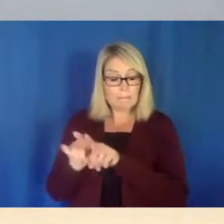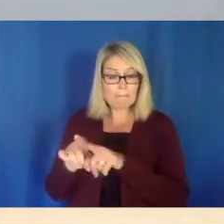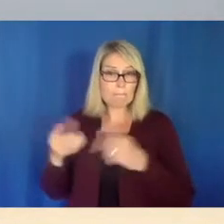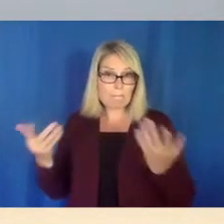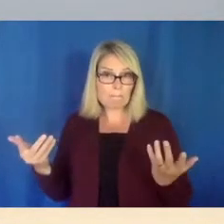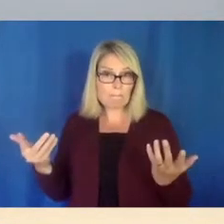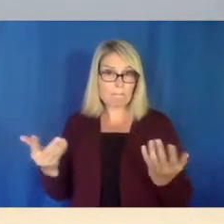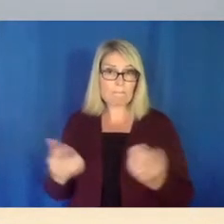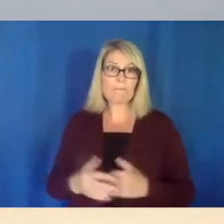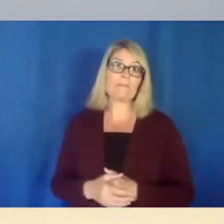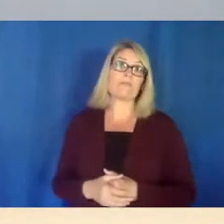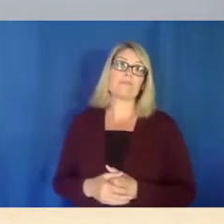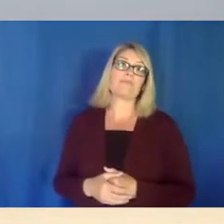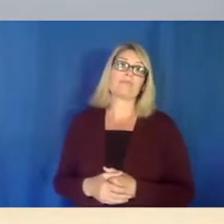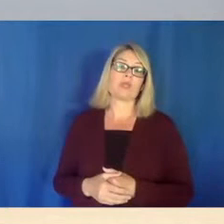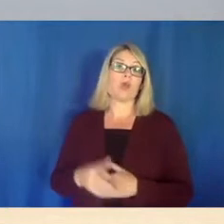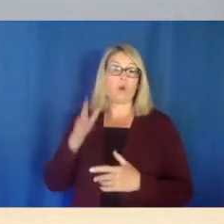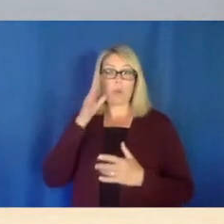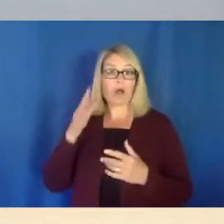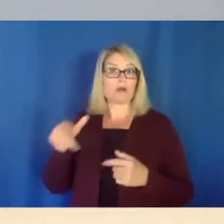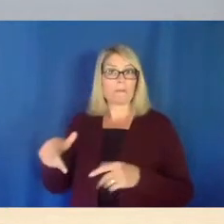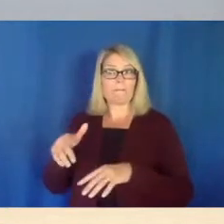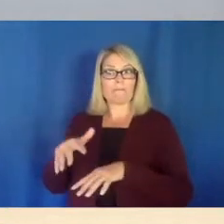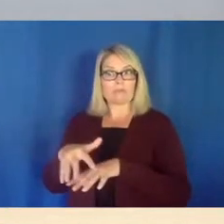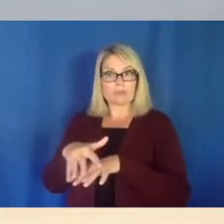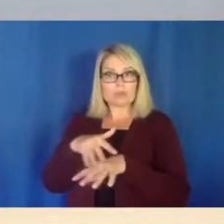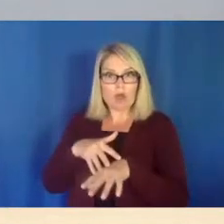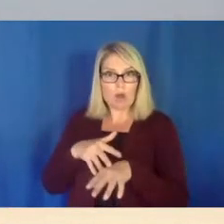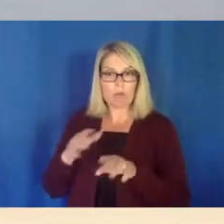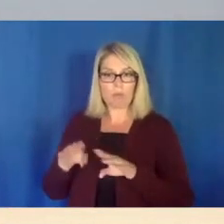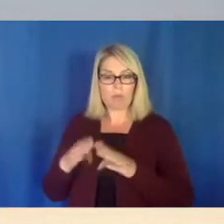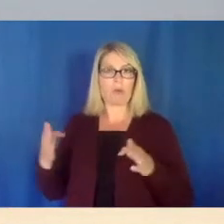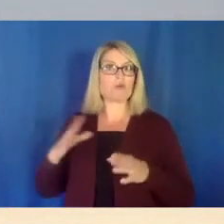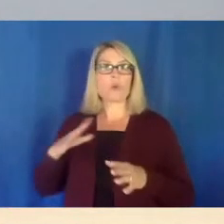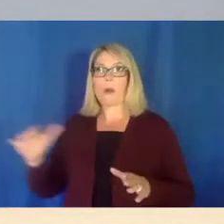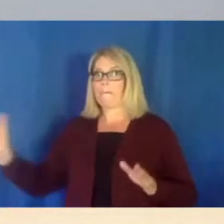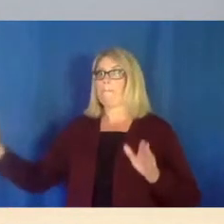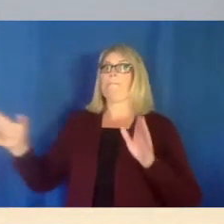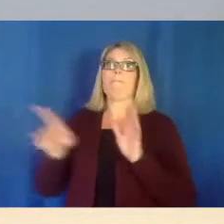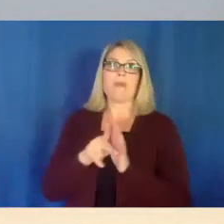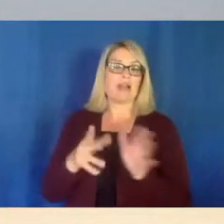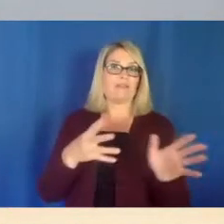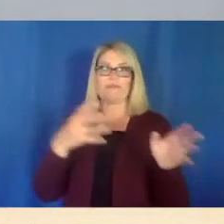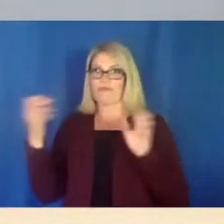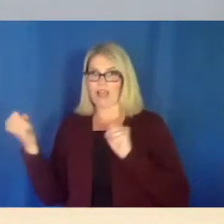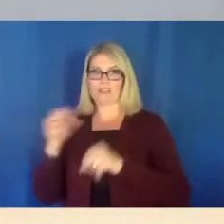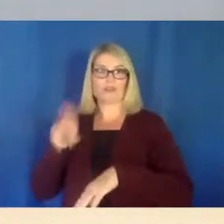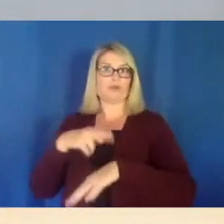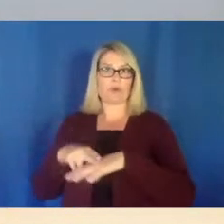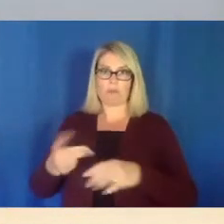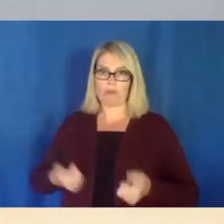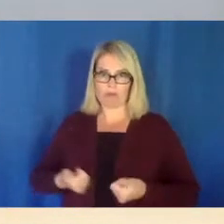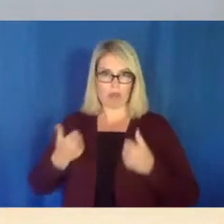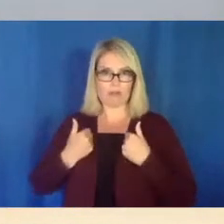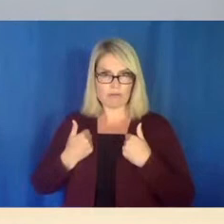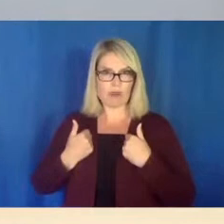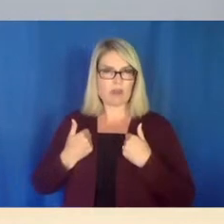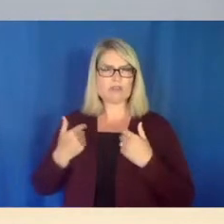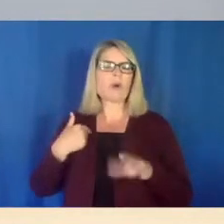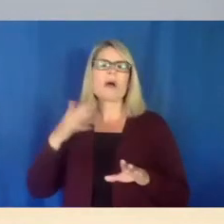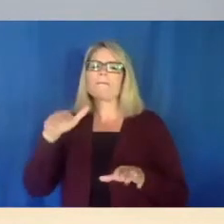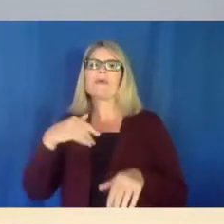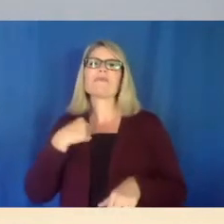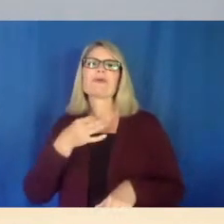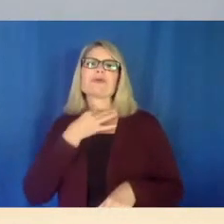it a little slower and be careful and not just jump back into normal life in August? Just kind of curious as